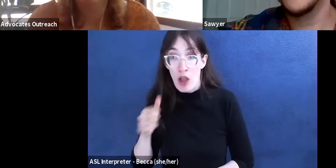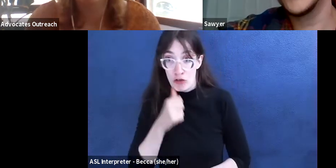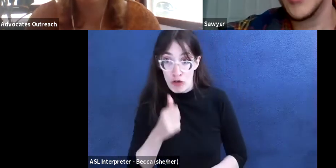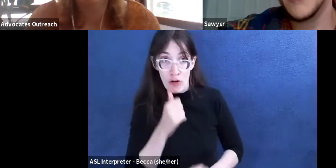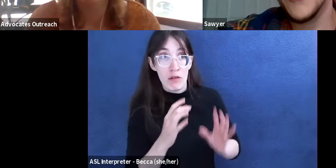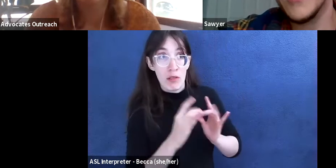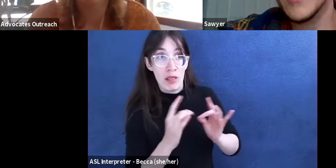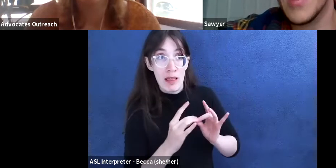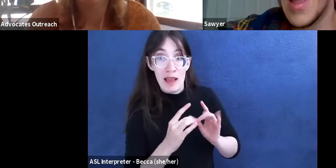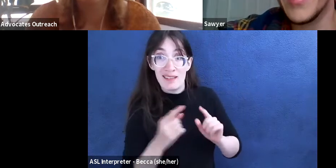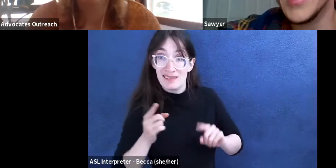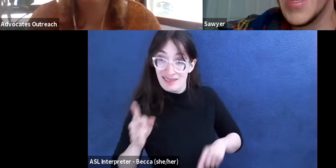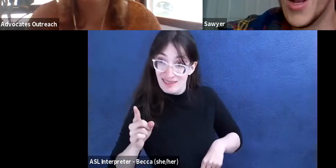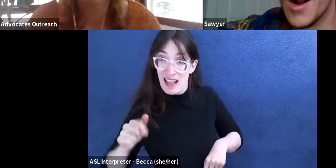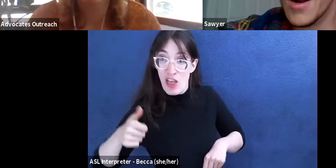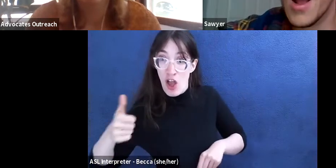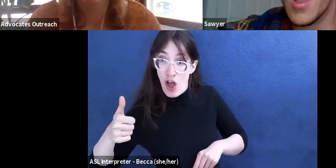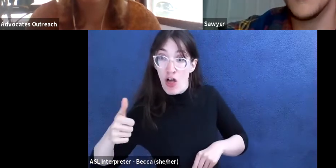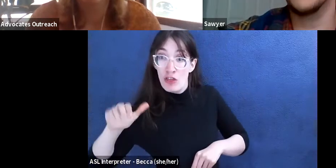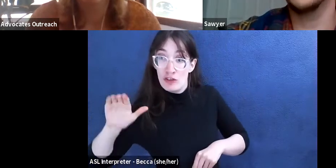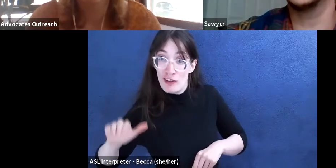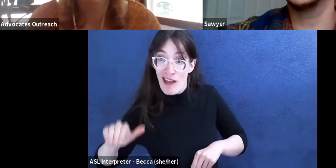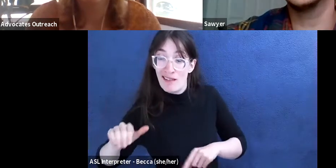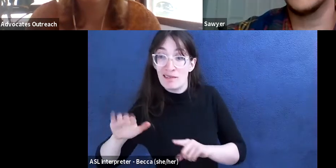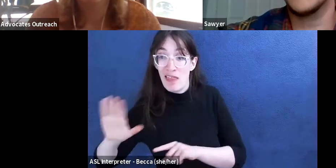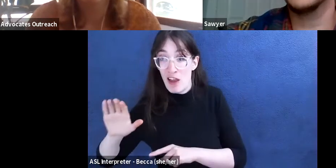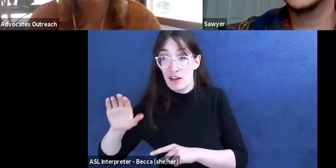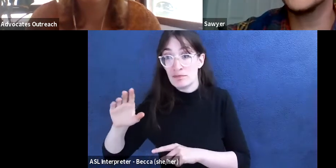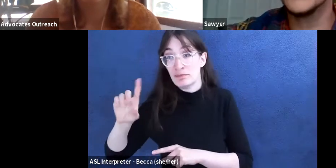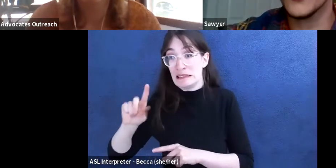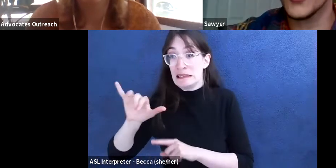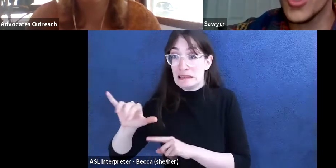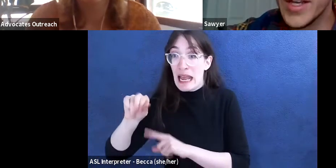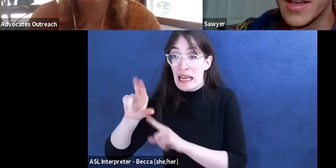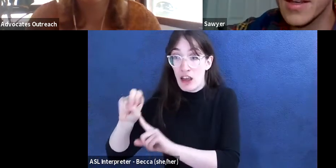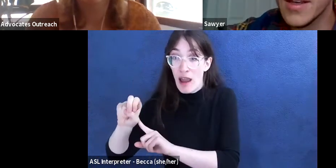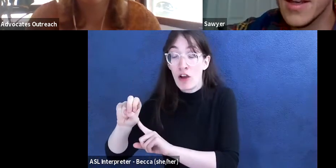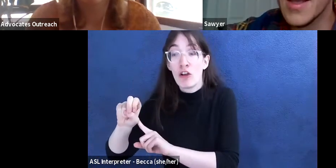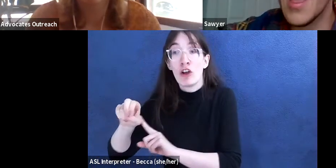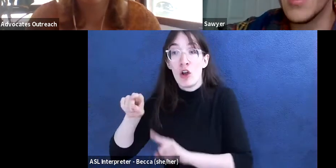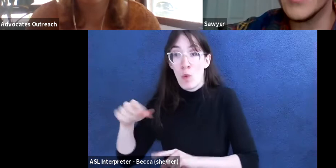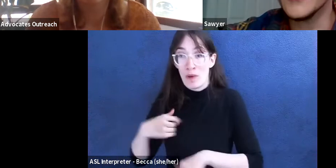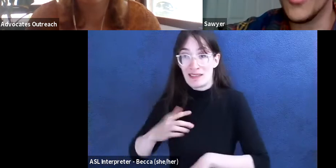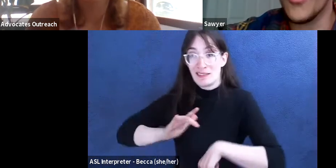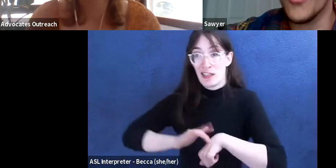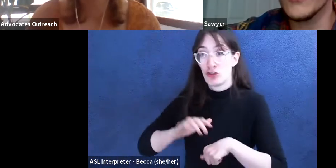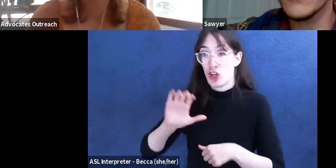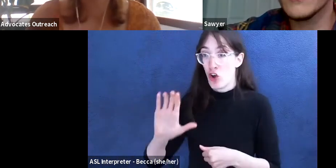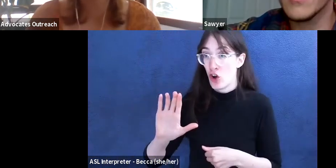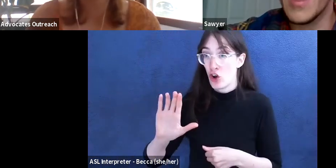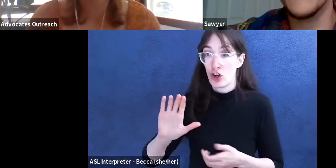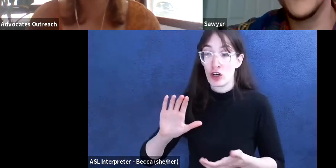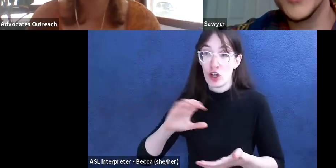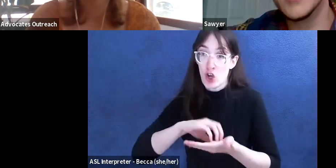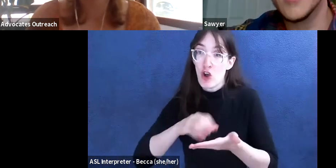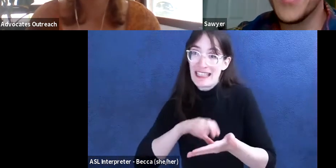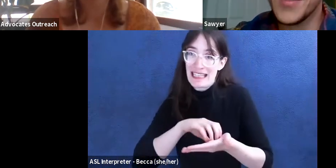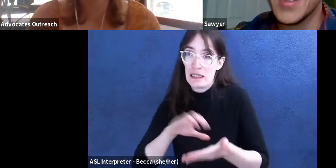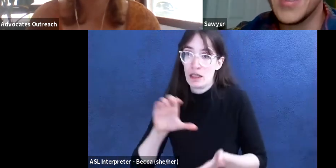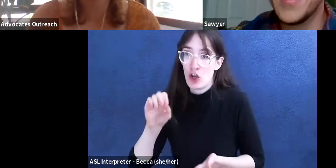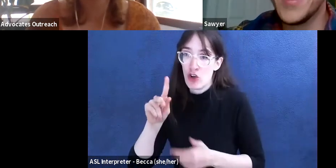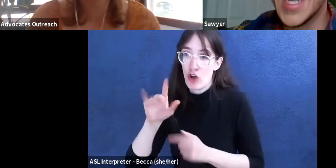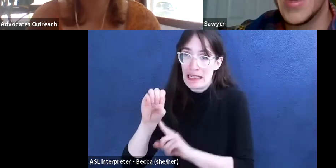That also gives you practice saying those words out loud too, and not having to like maybe